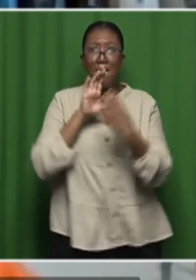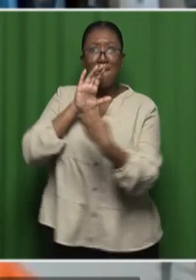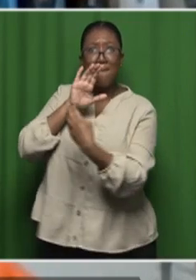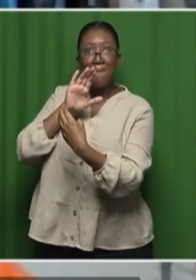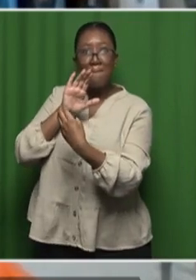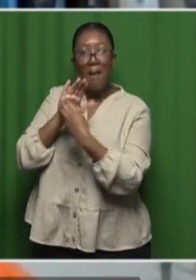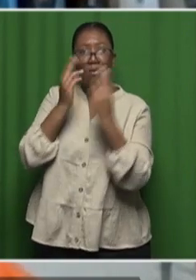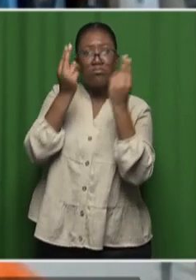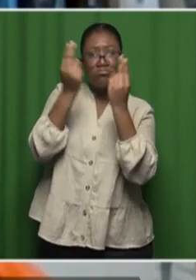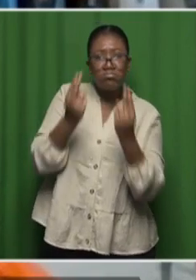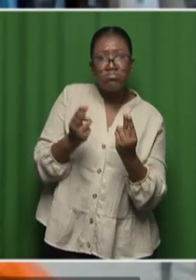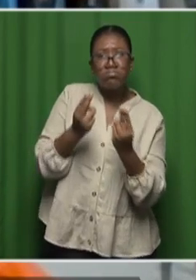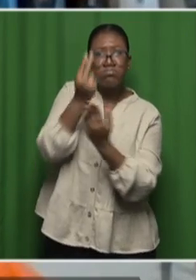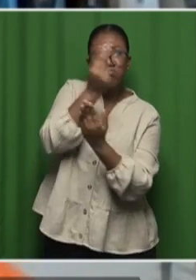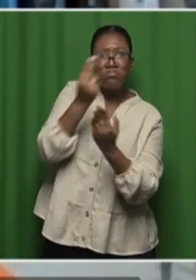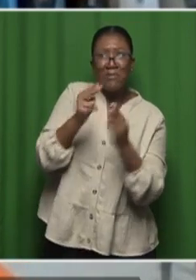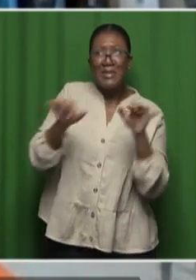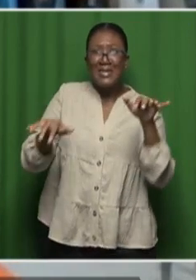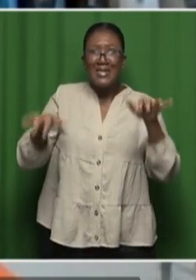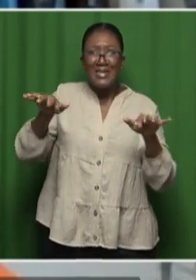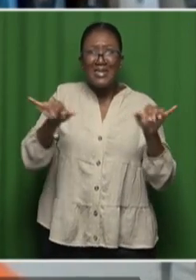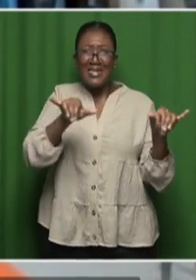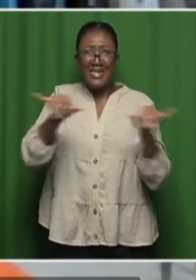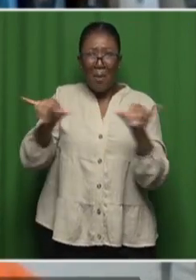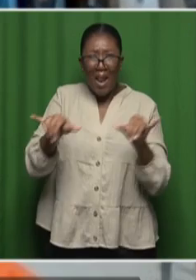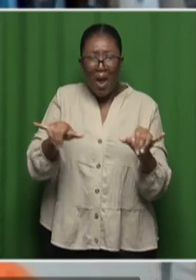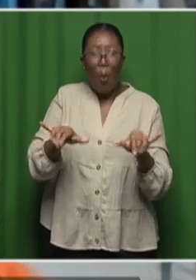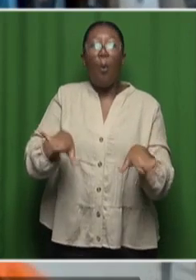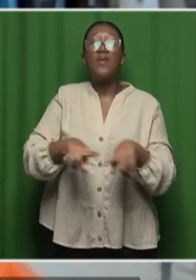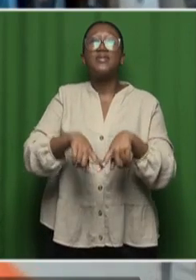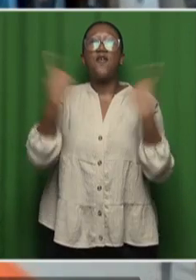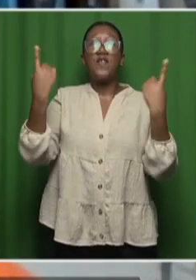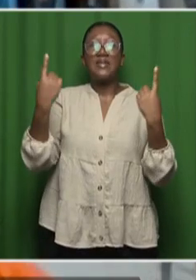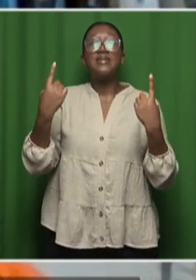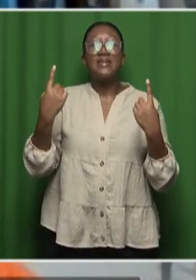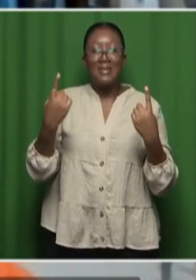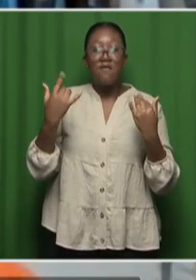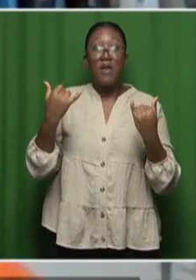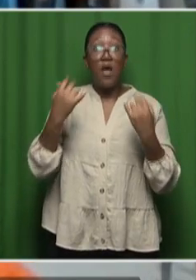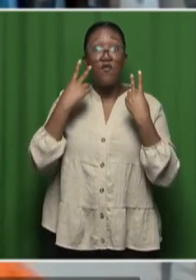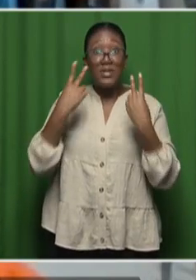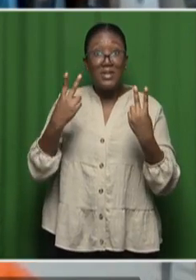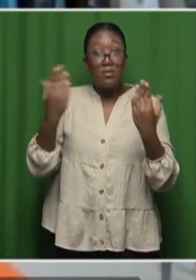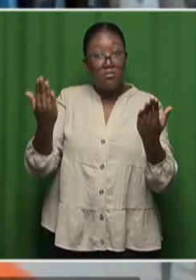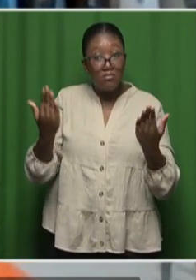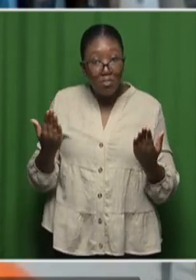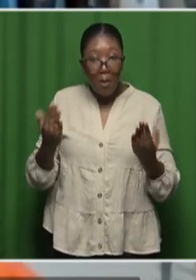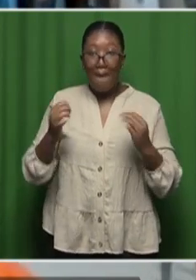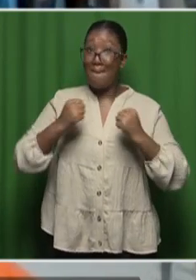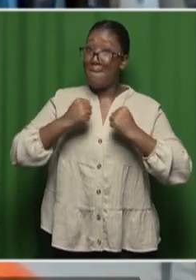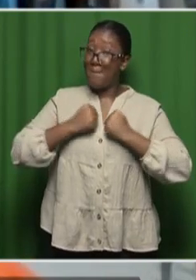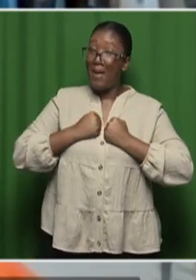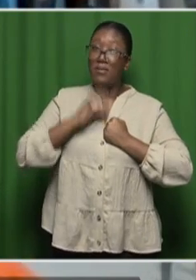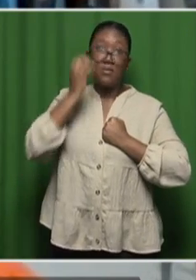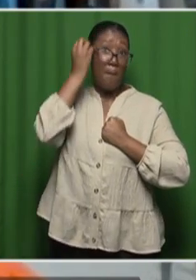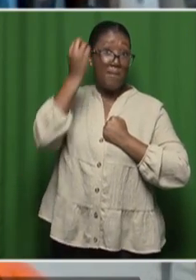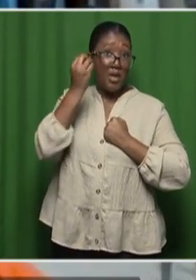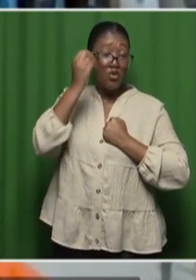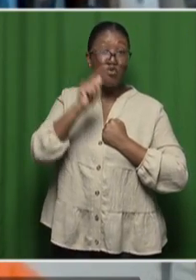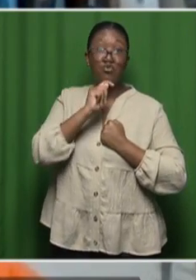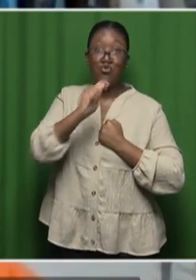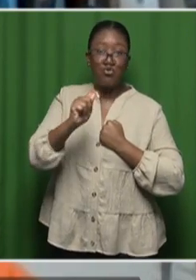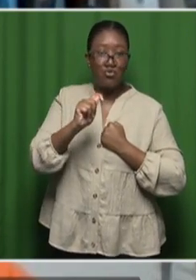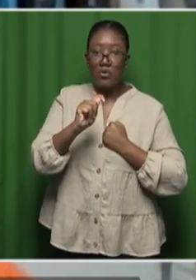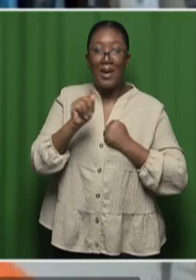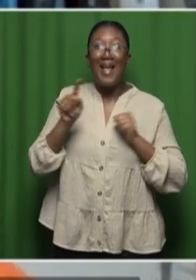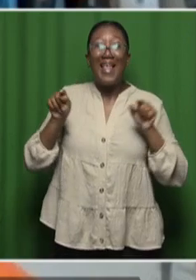they phonetically similar, and are they conceptually similar? On the face of it, and in my opinion, I do believe these